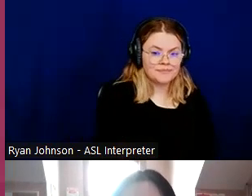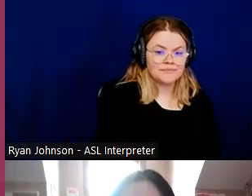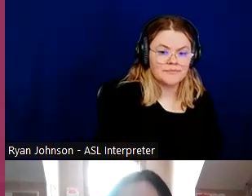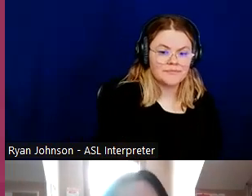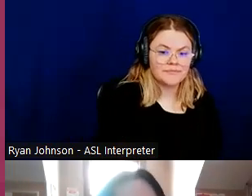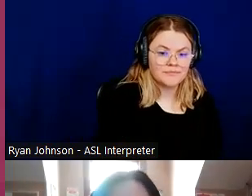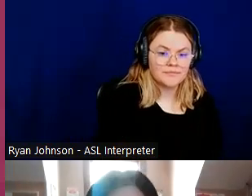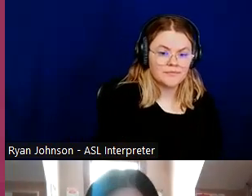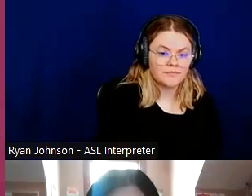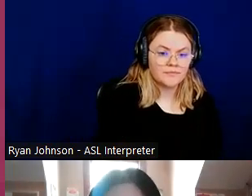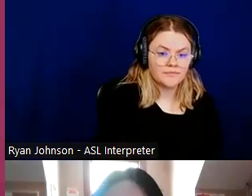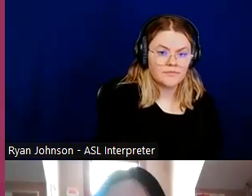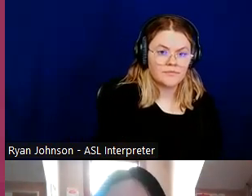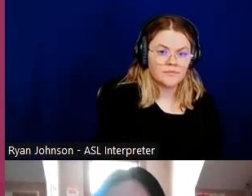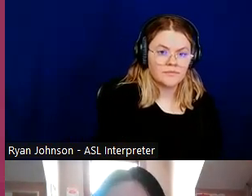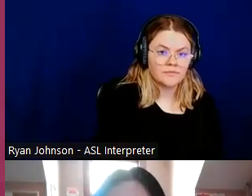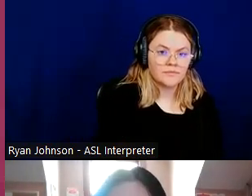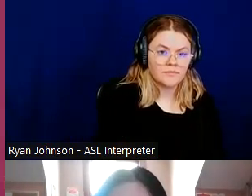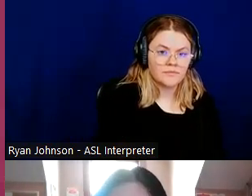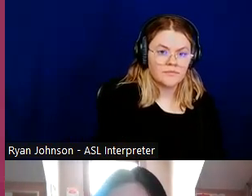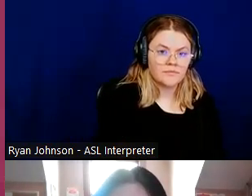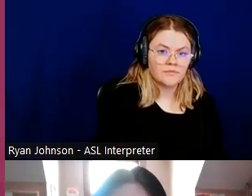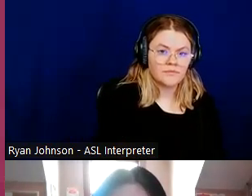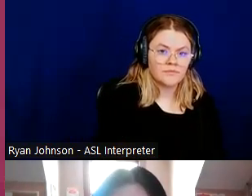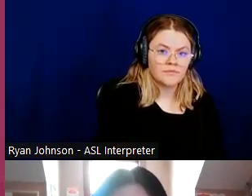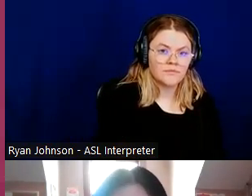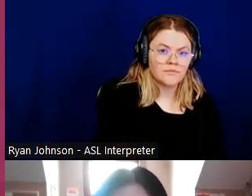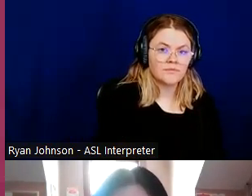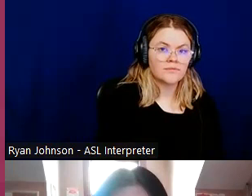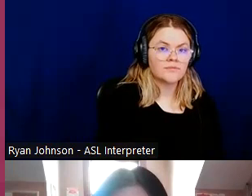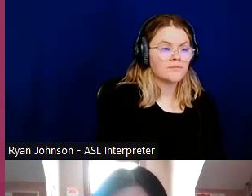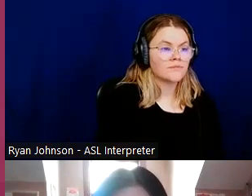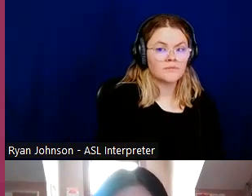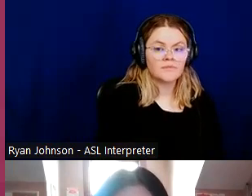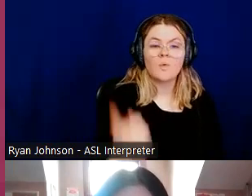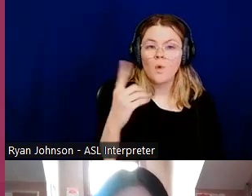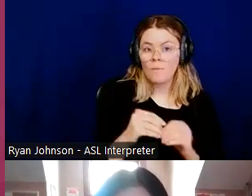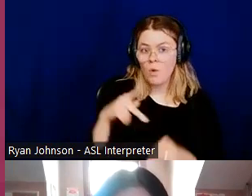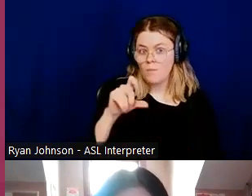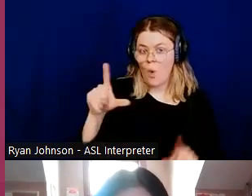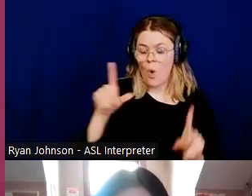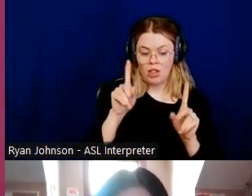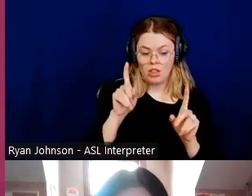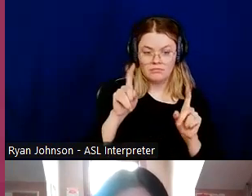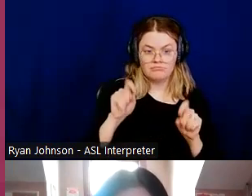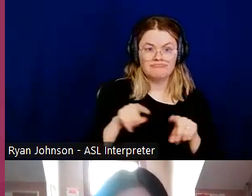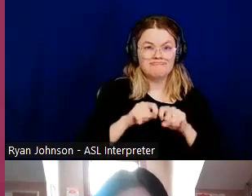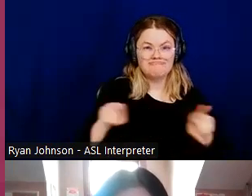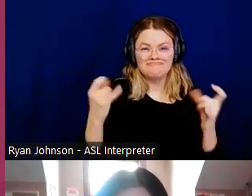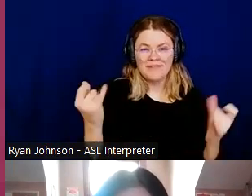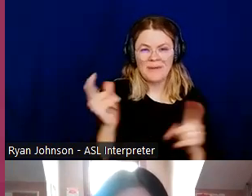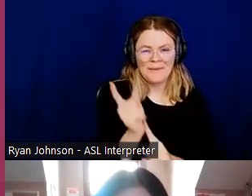Okay, I have another poll for us to do. Let me launch that really